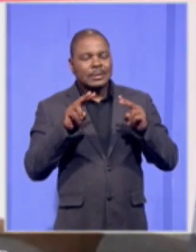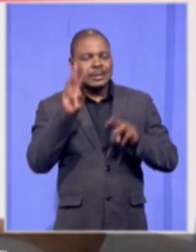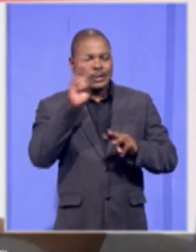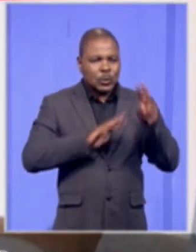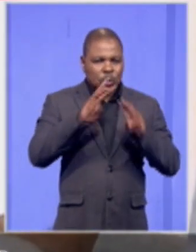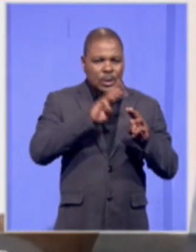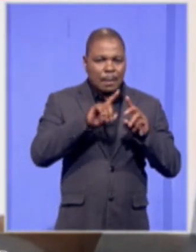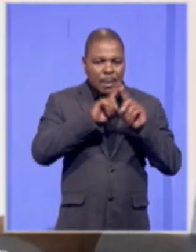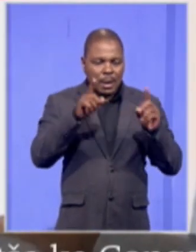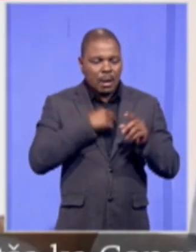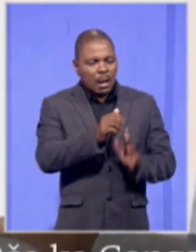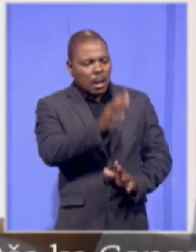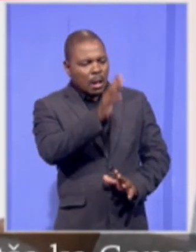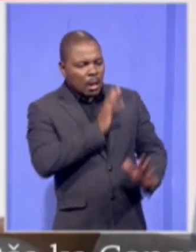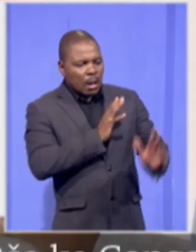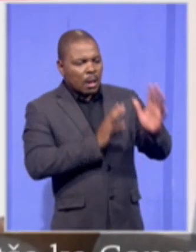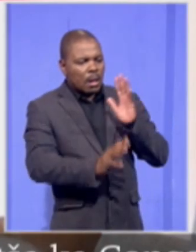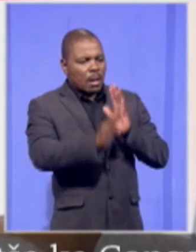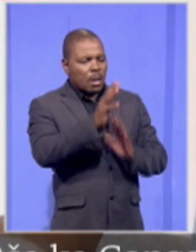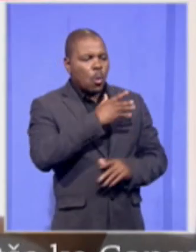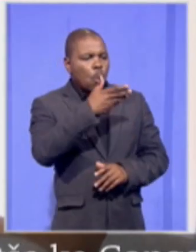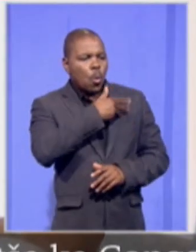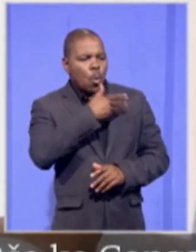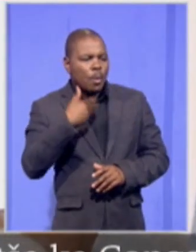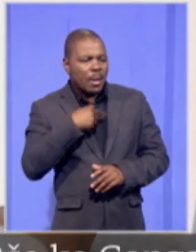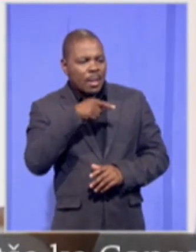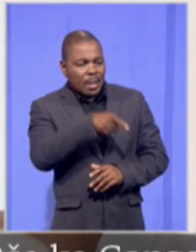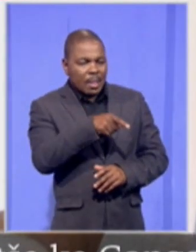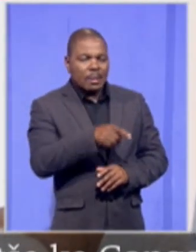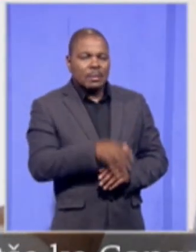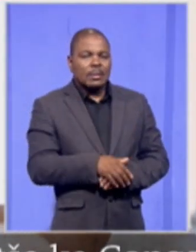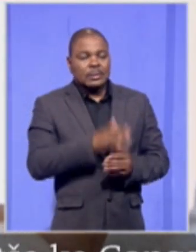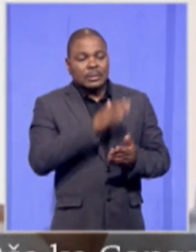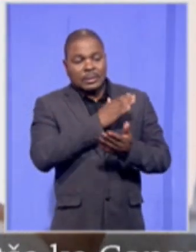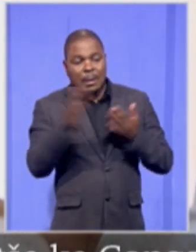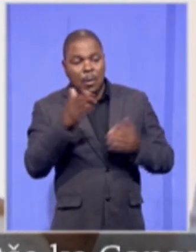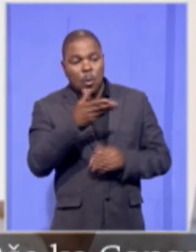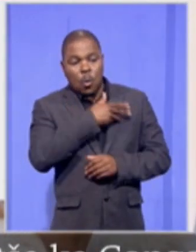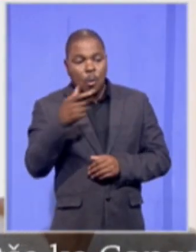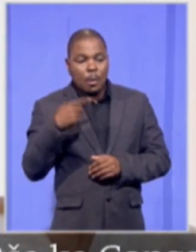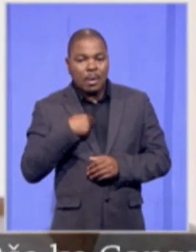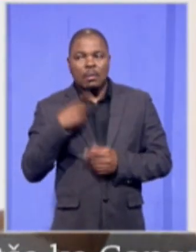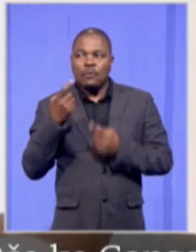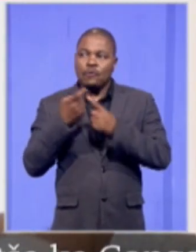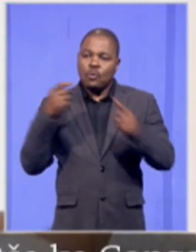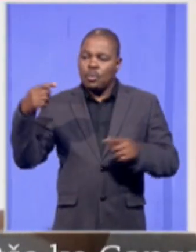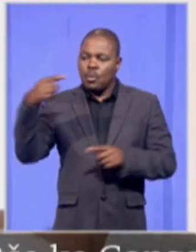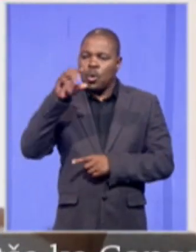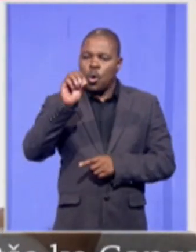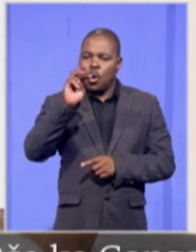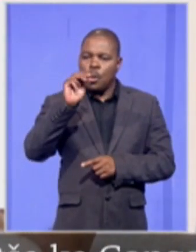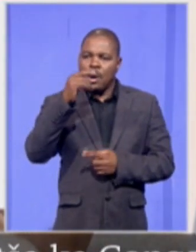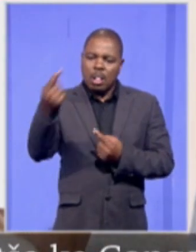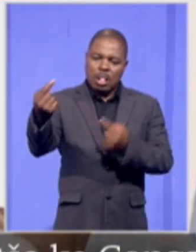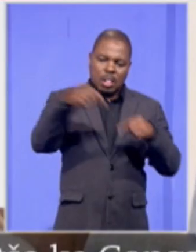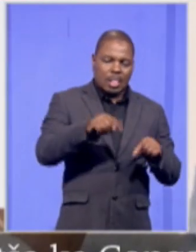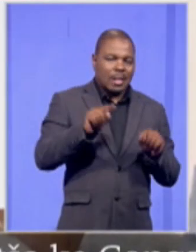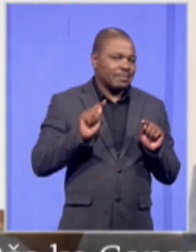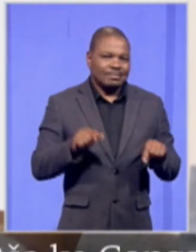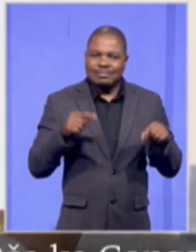testimonies of women just traveling to this conference. Half of the women couldn't come from Goma because